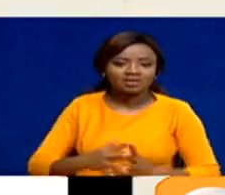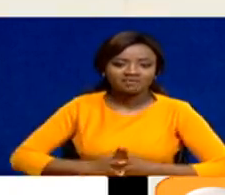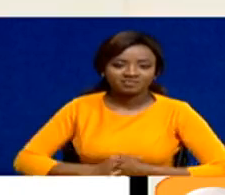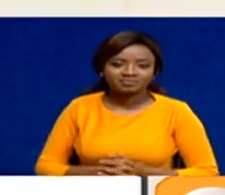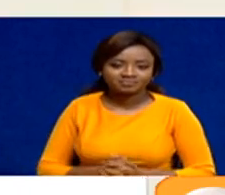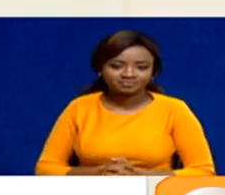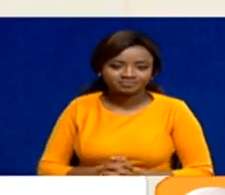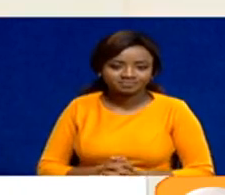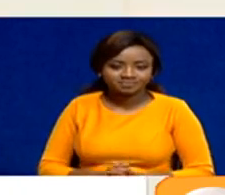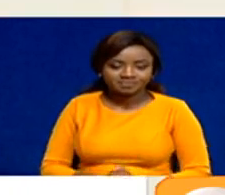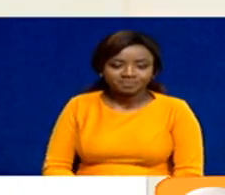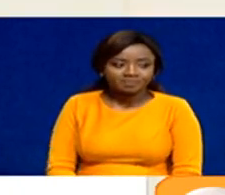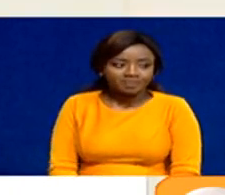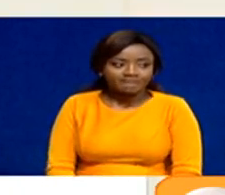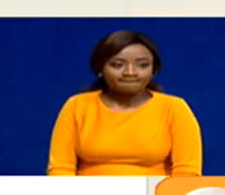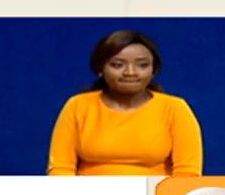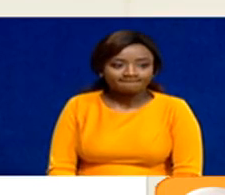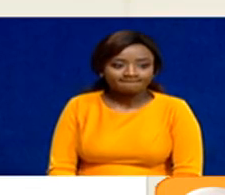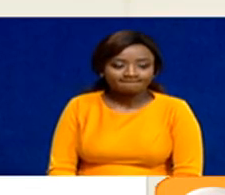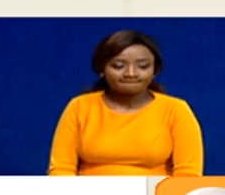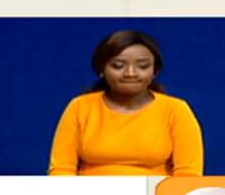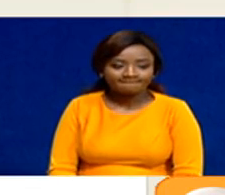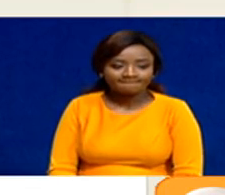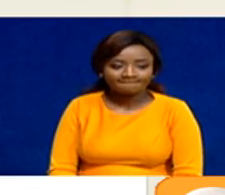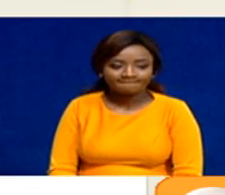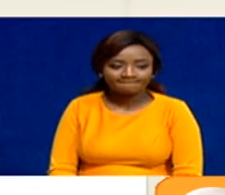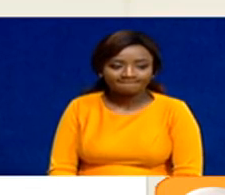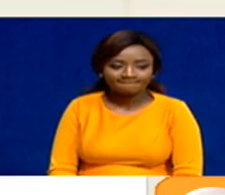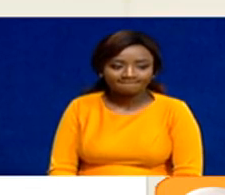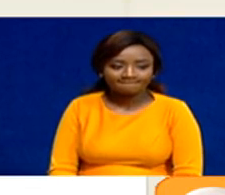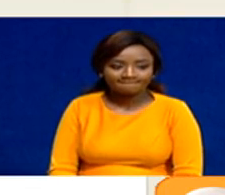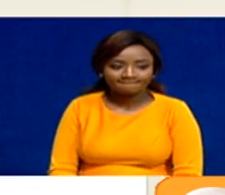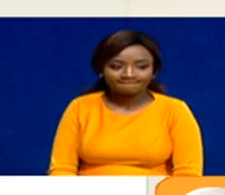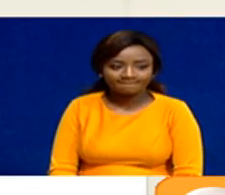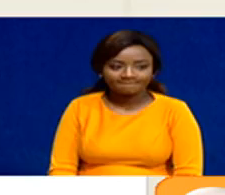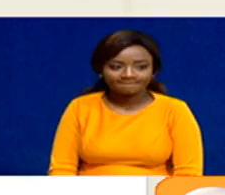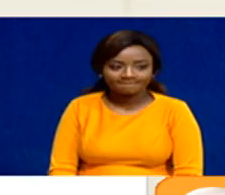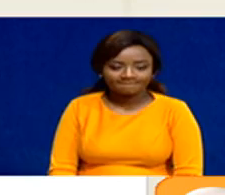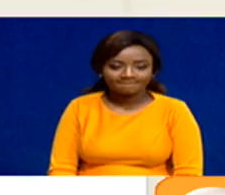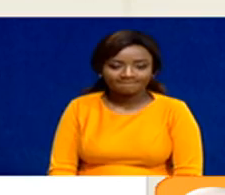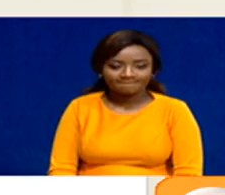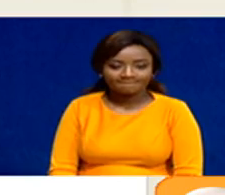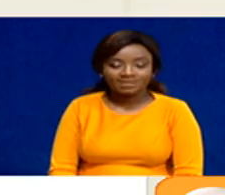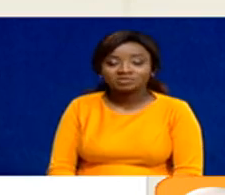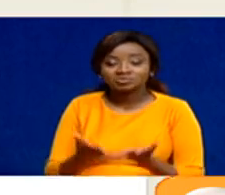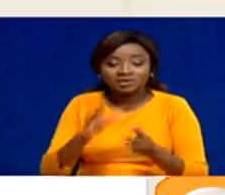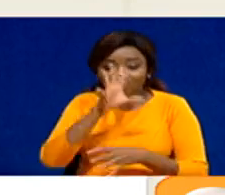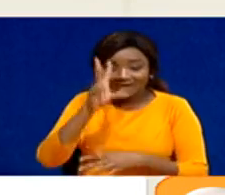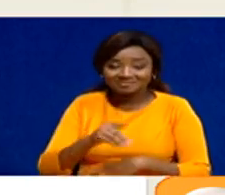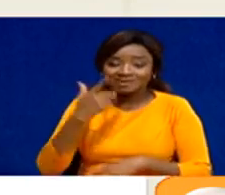this pandemic, a situation that resulted in Africa being left